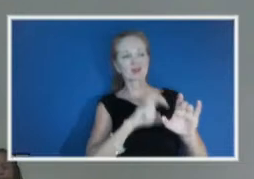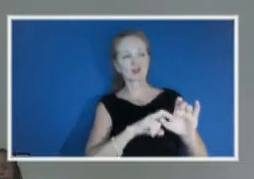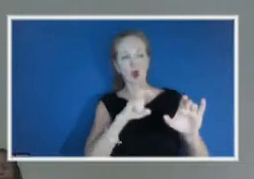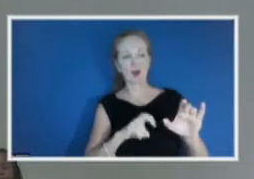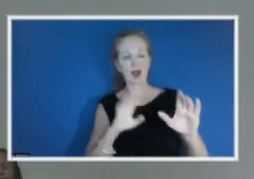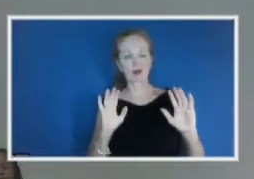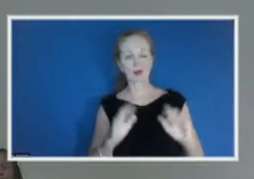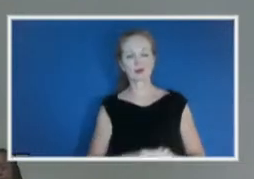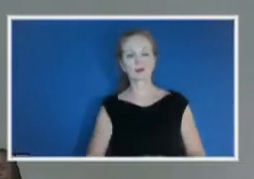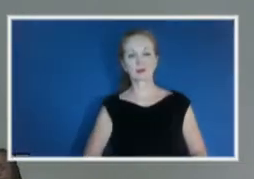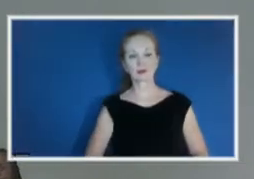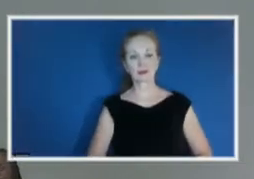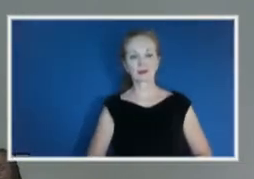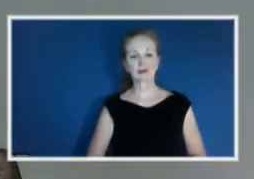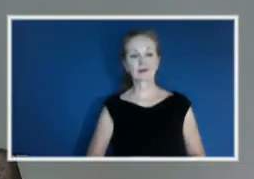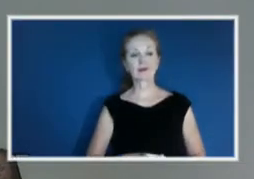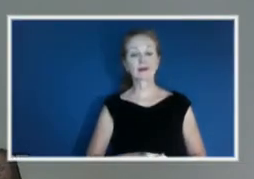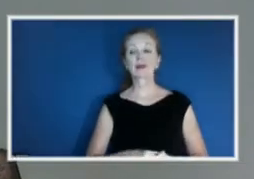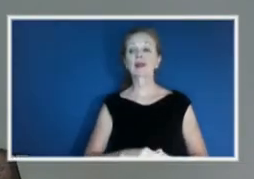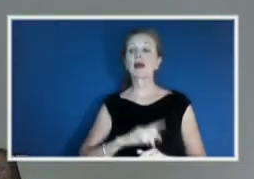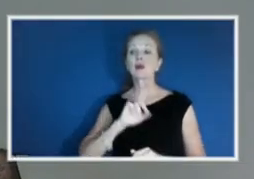for Mr. Rios.